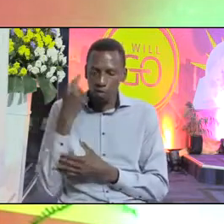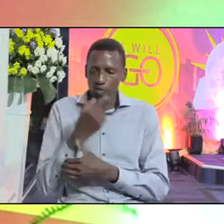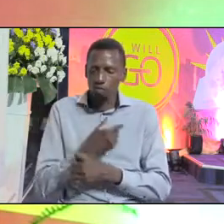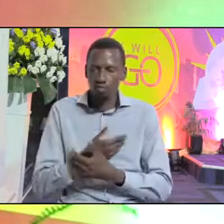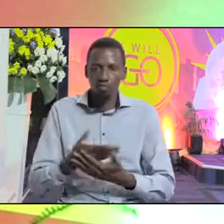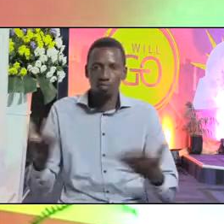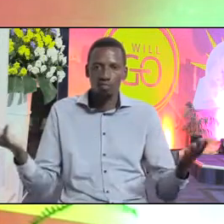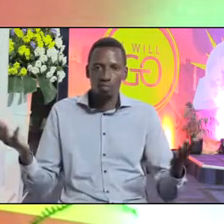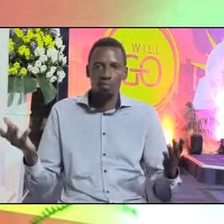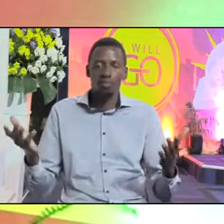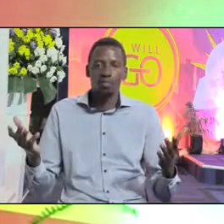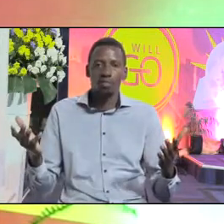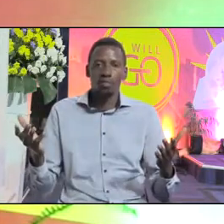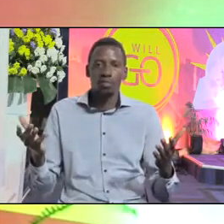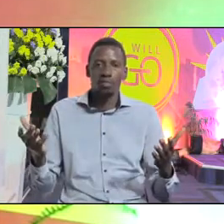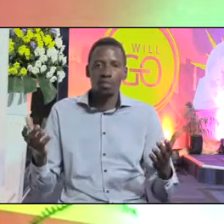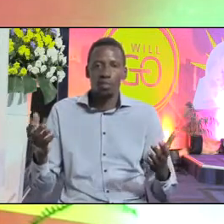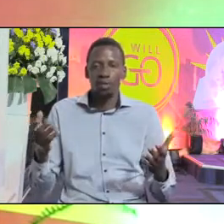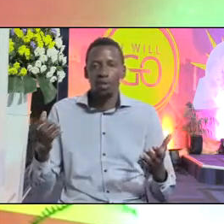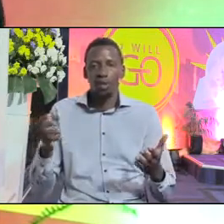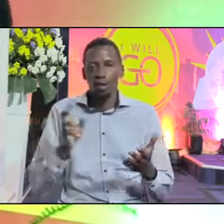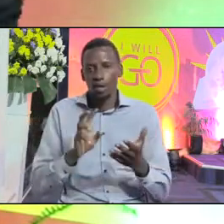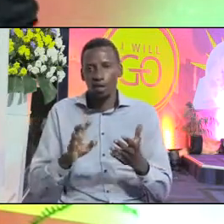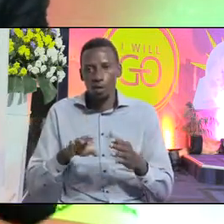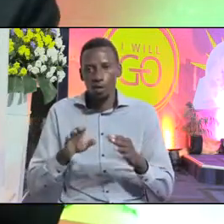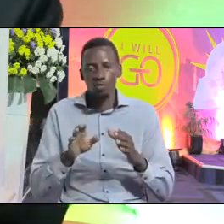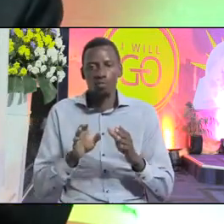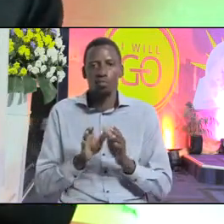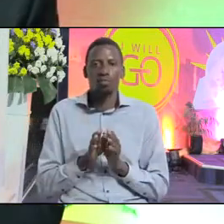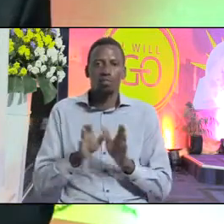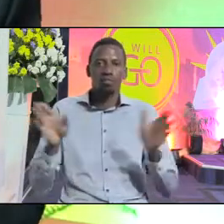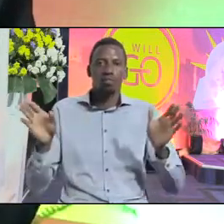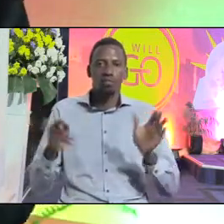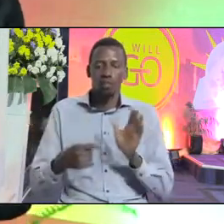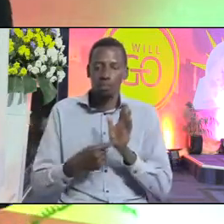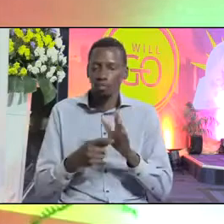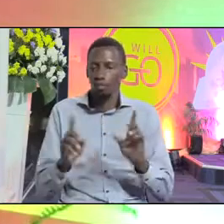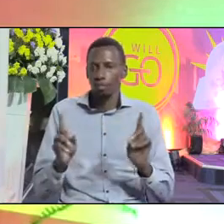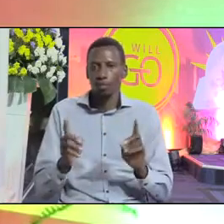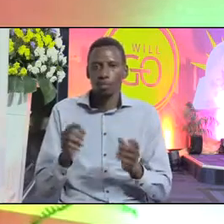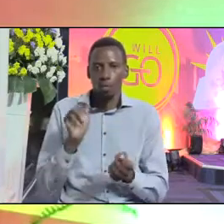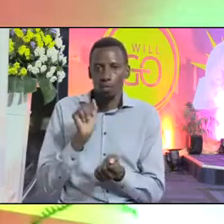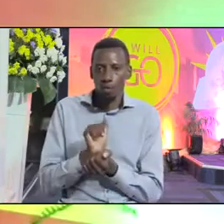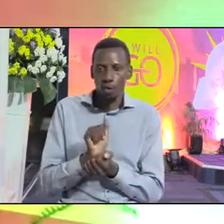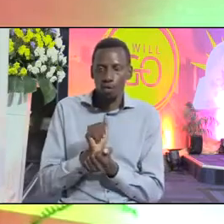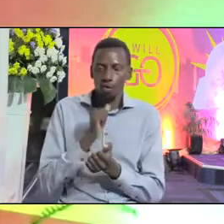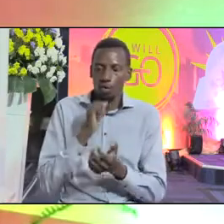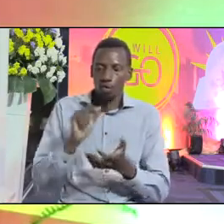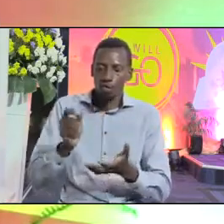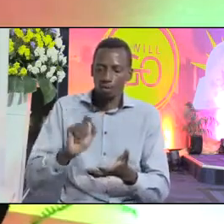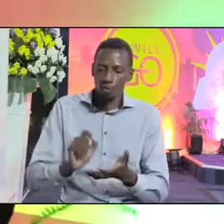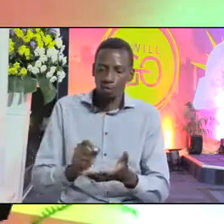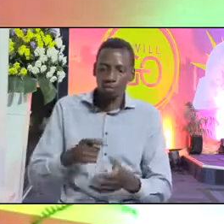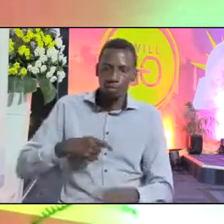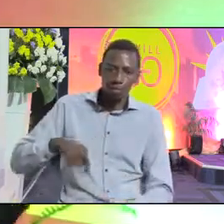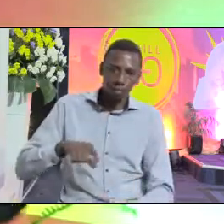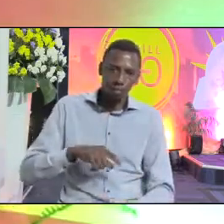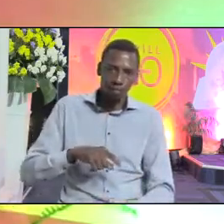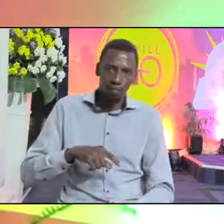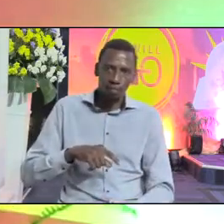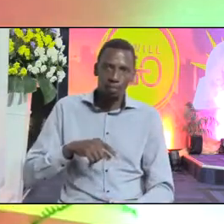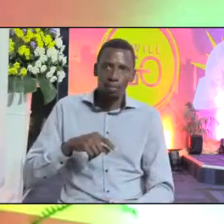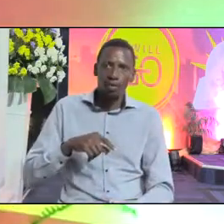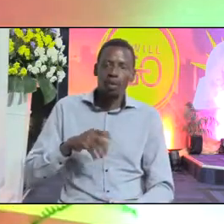consumption or universal exposure. Paul did not write to us, even though